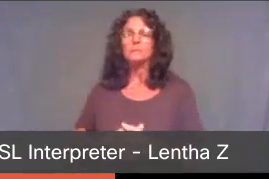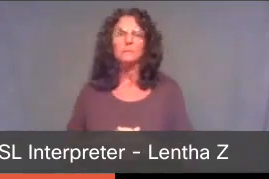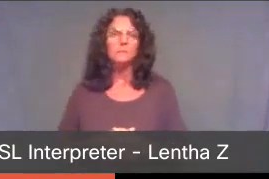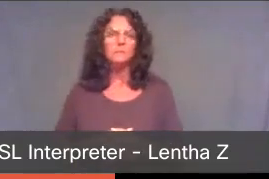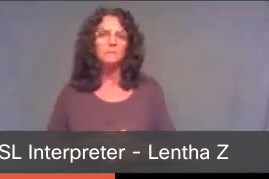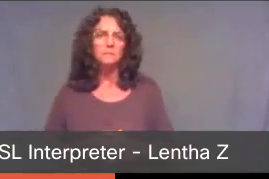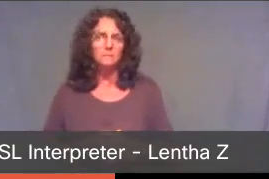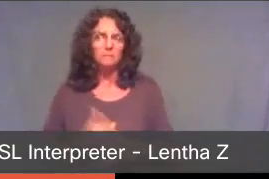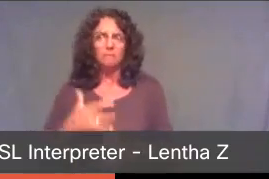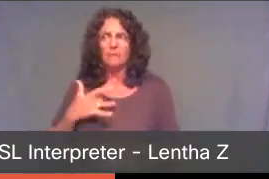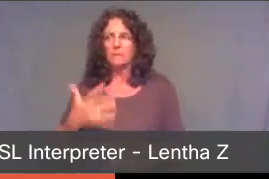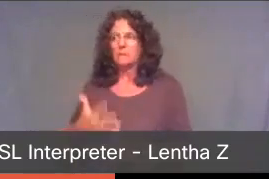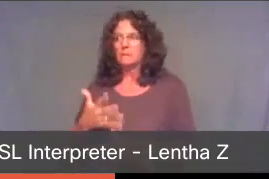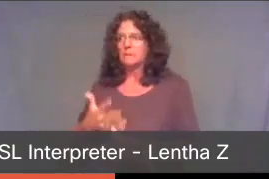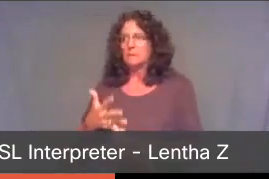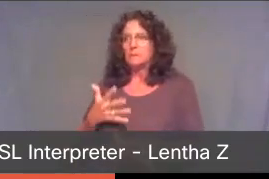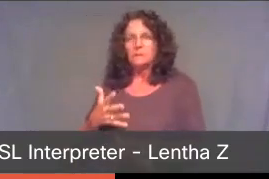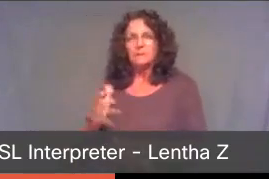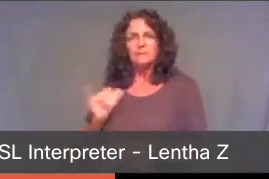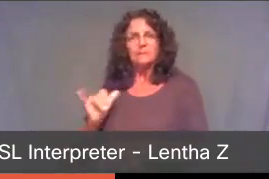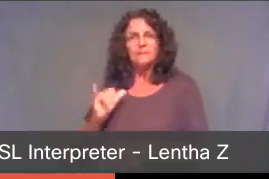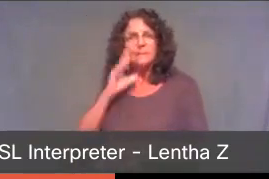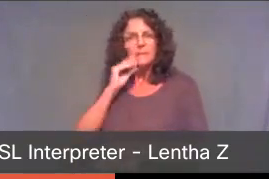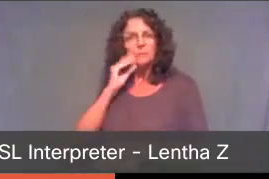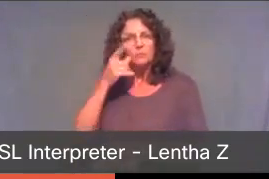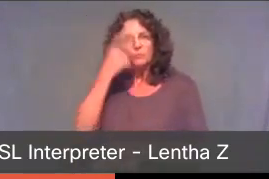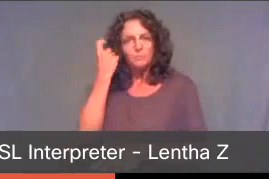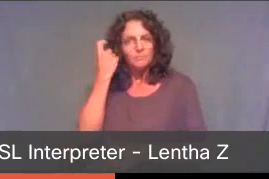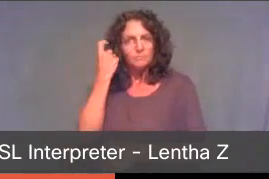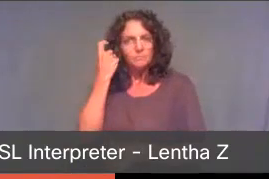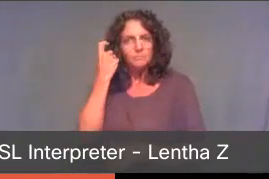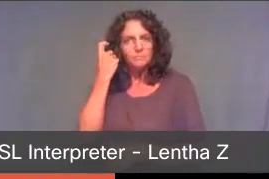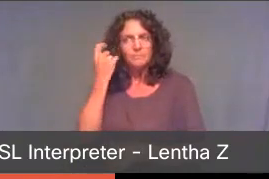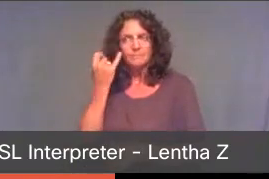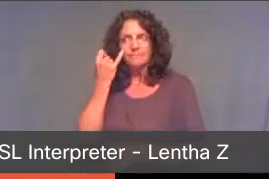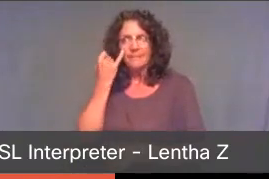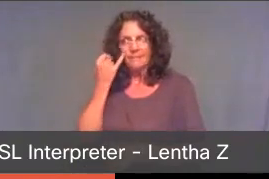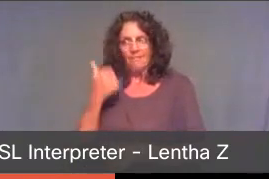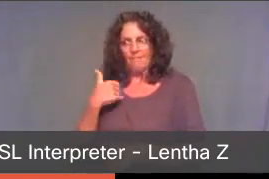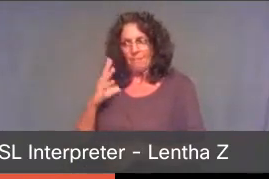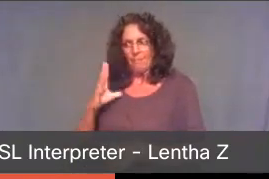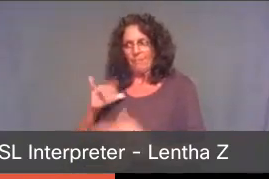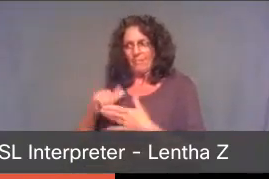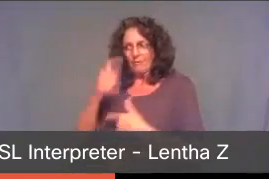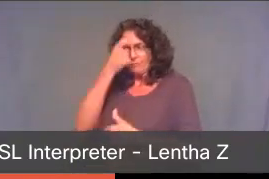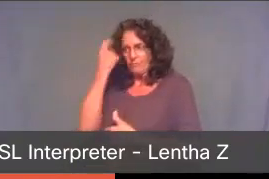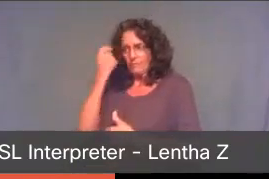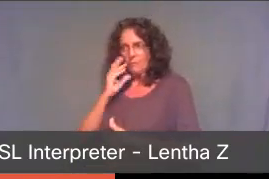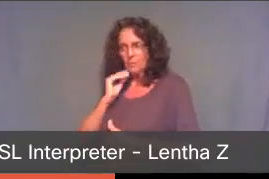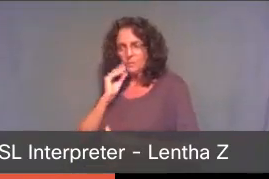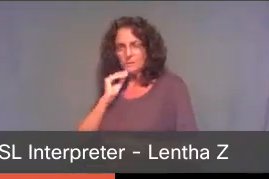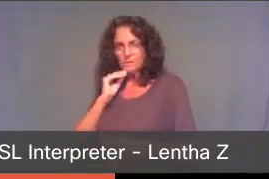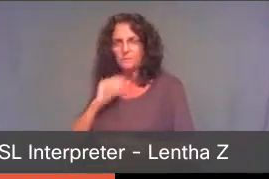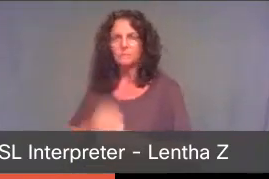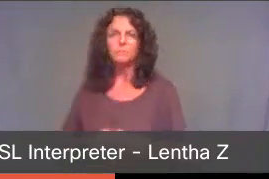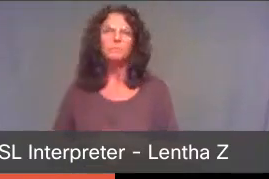trauma can make you feel like you're experiencing that trauma yourself, especially if you've had that trauma experience before. Or even